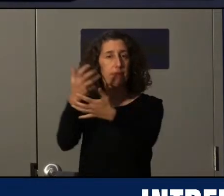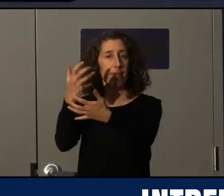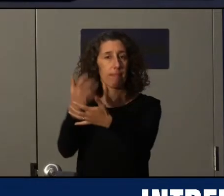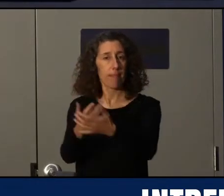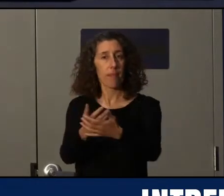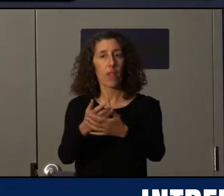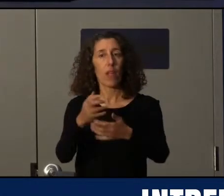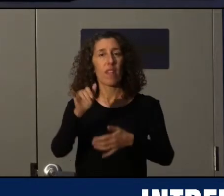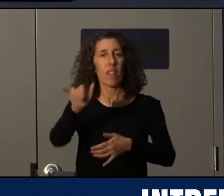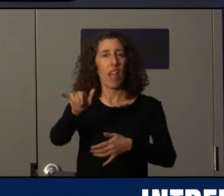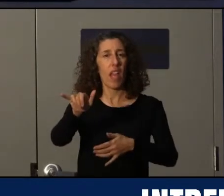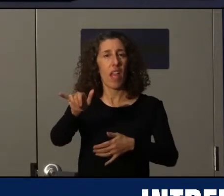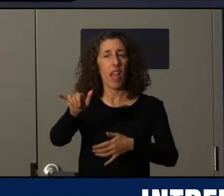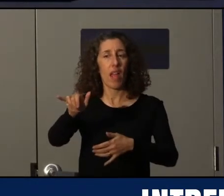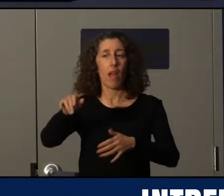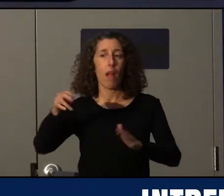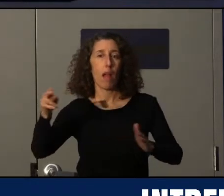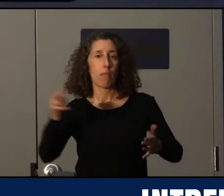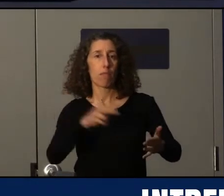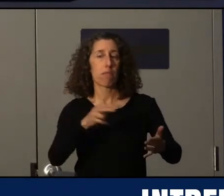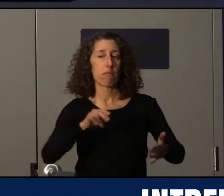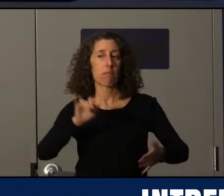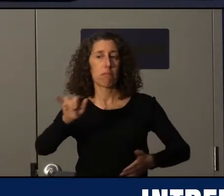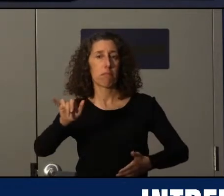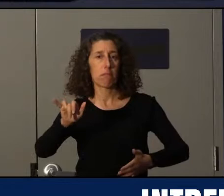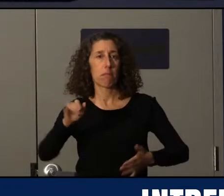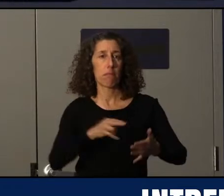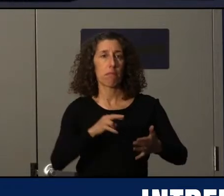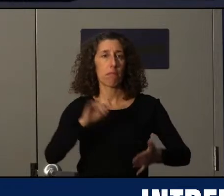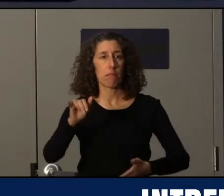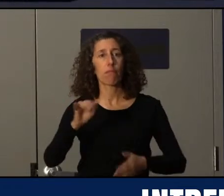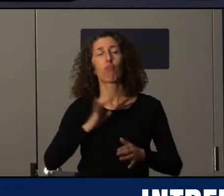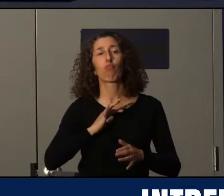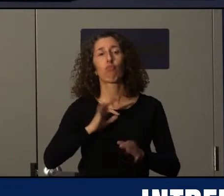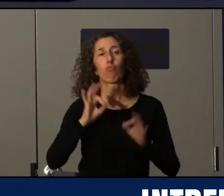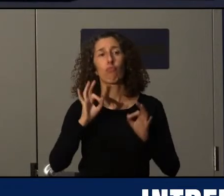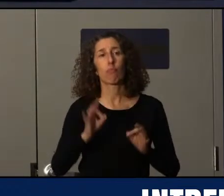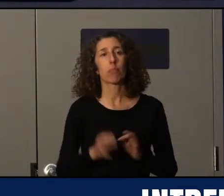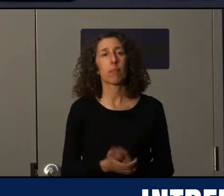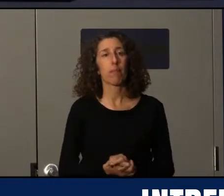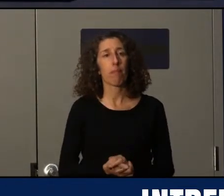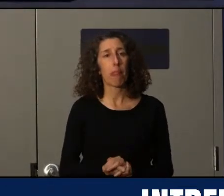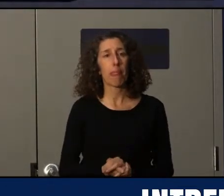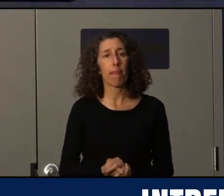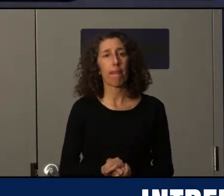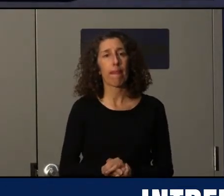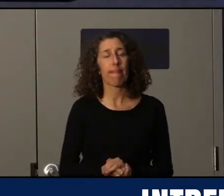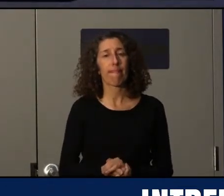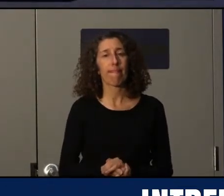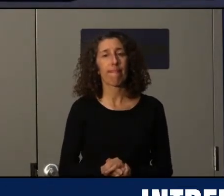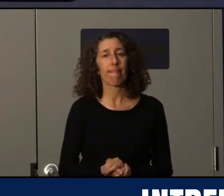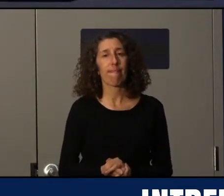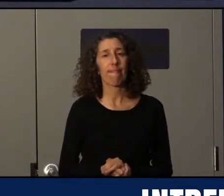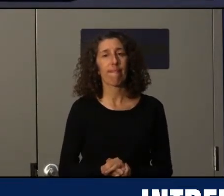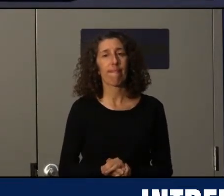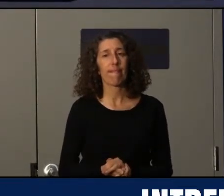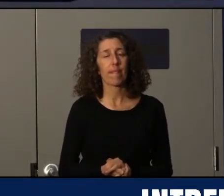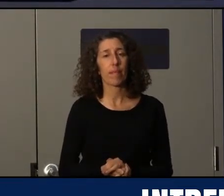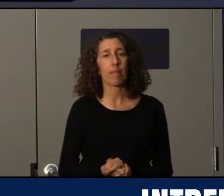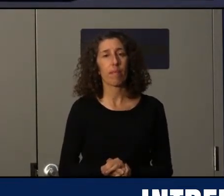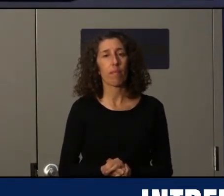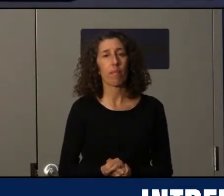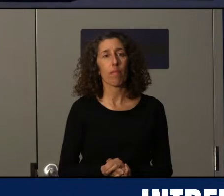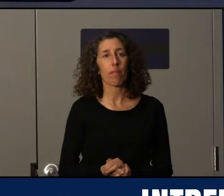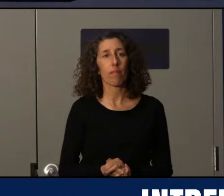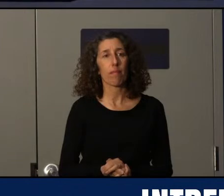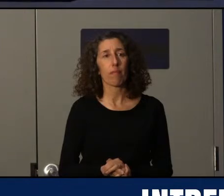me the ability to access that and do it. But what I loved about my crew members is they were very supportive.